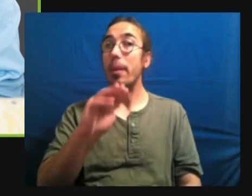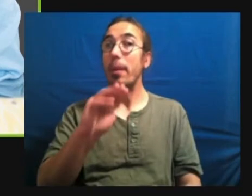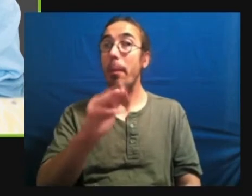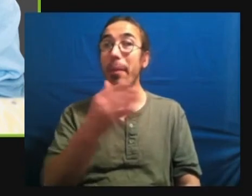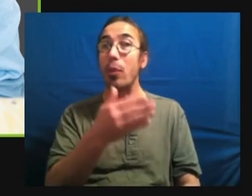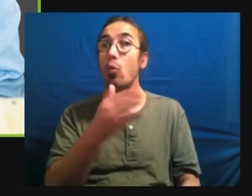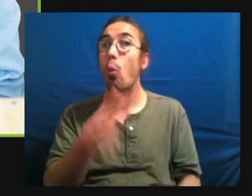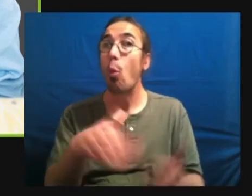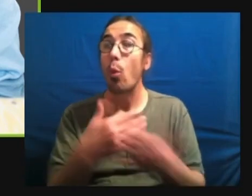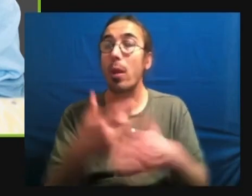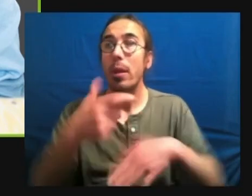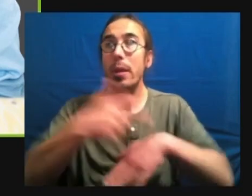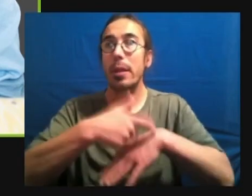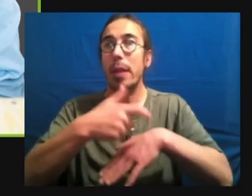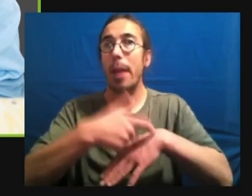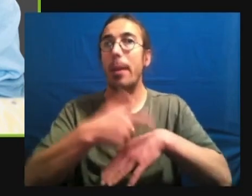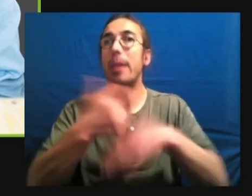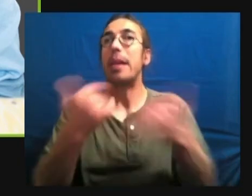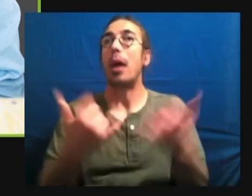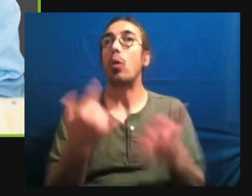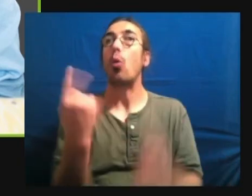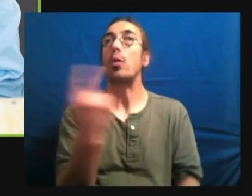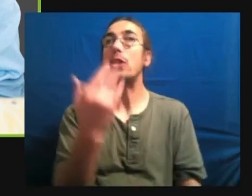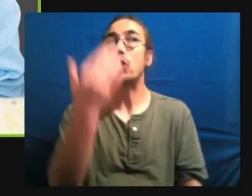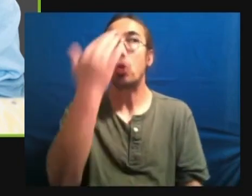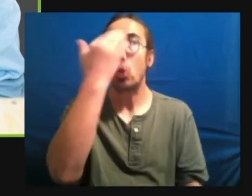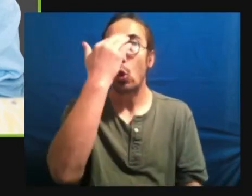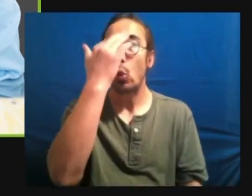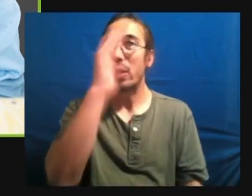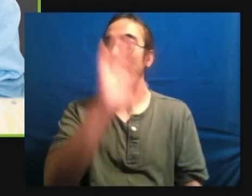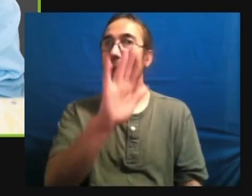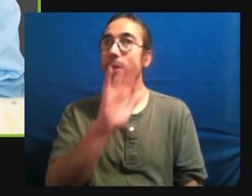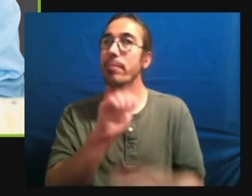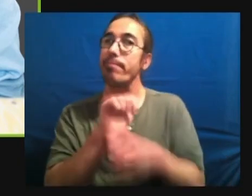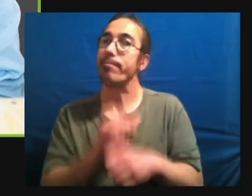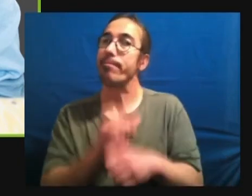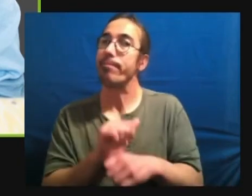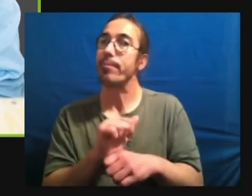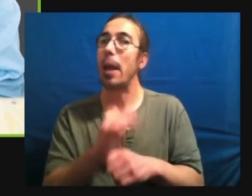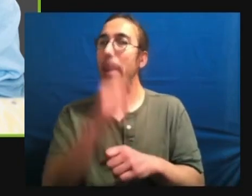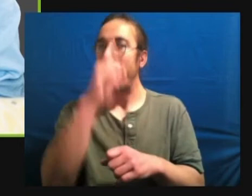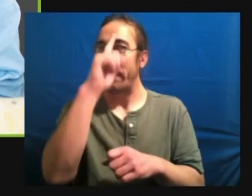now within his awareness because it causes a visceral discomfort.